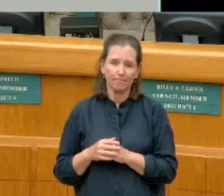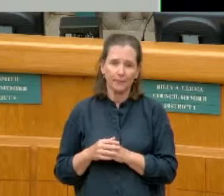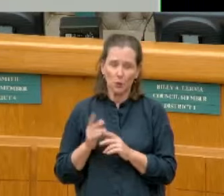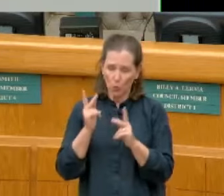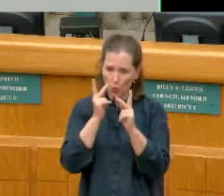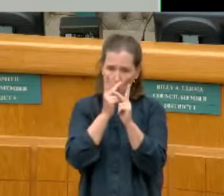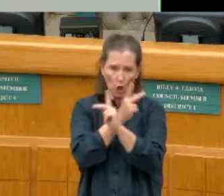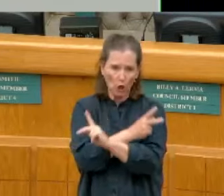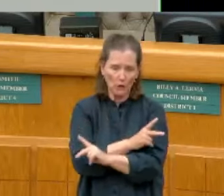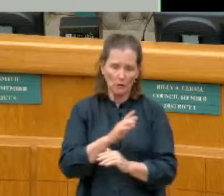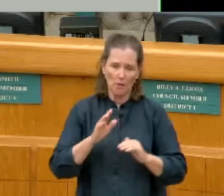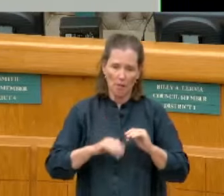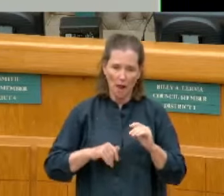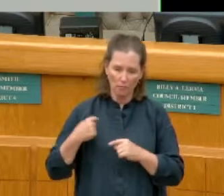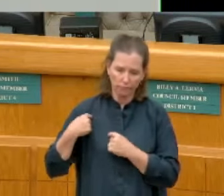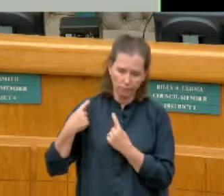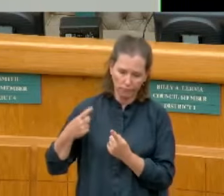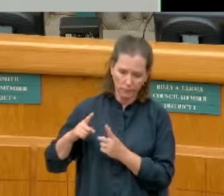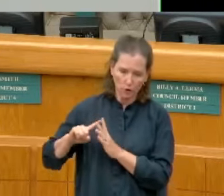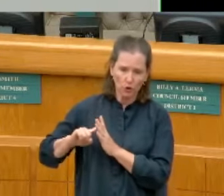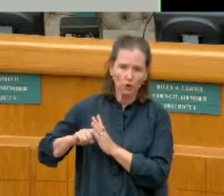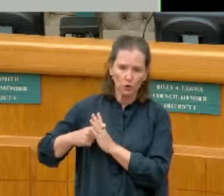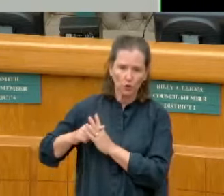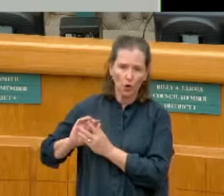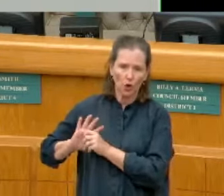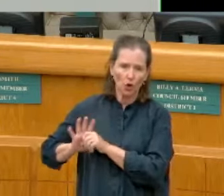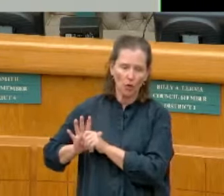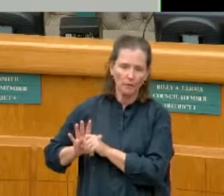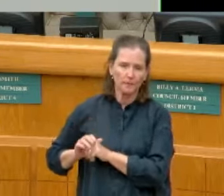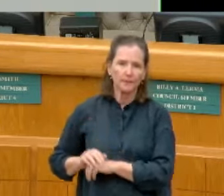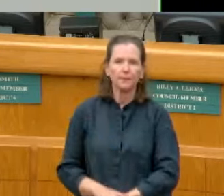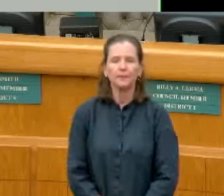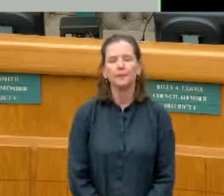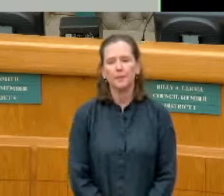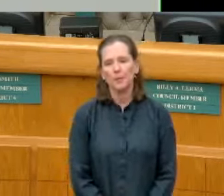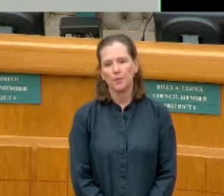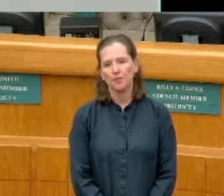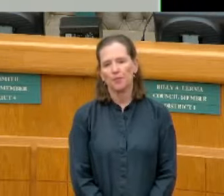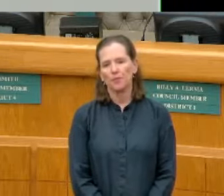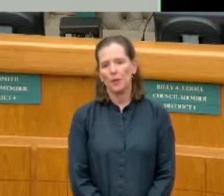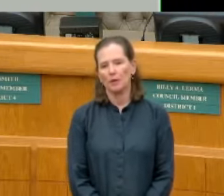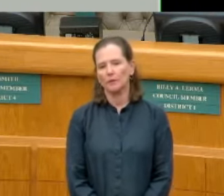pretty much, this number was well above 30%. Next slide.